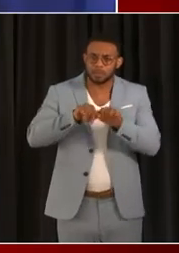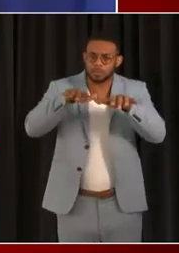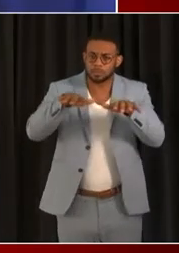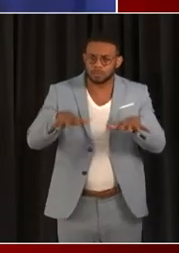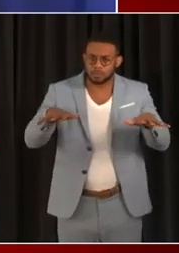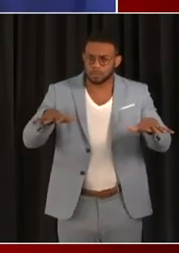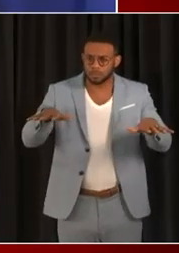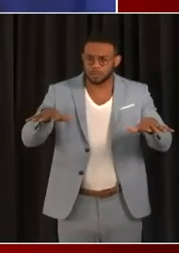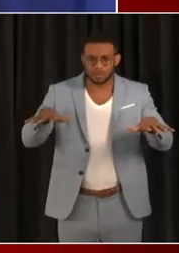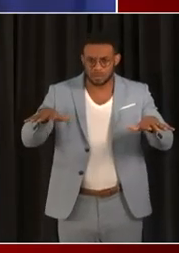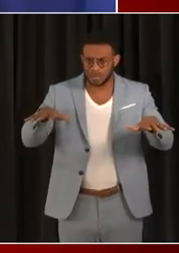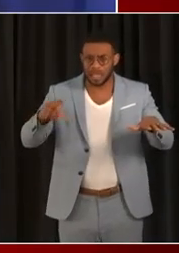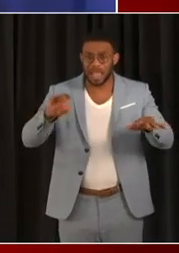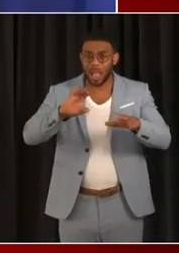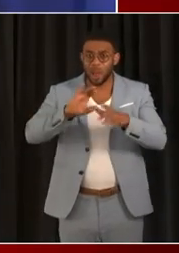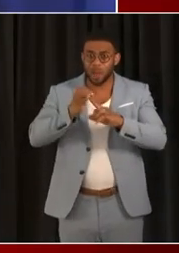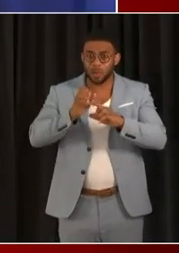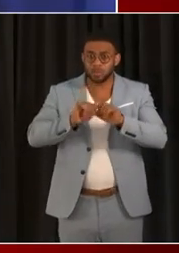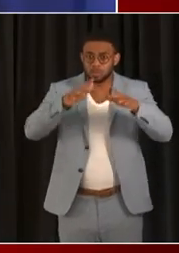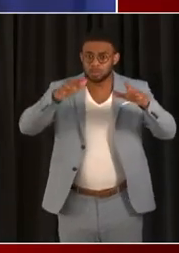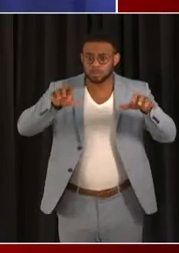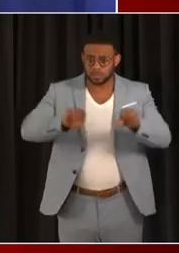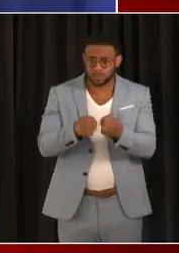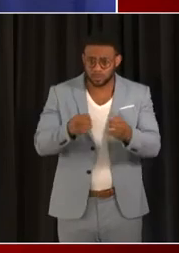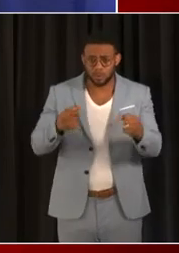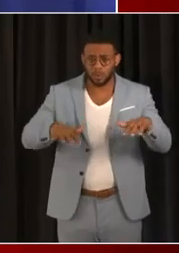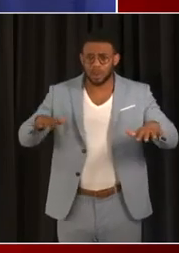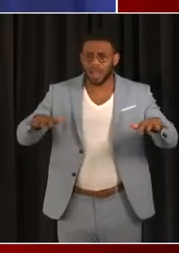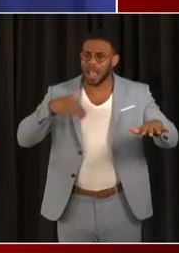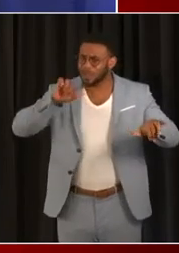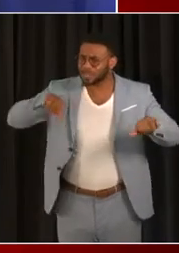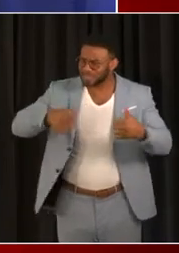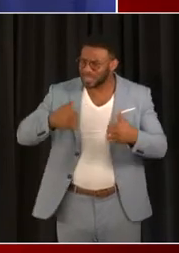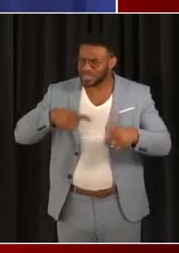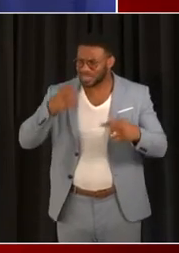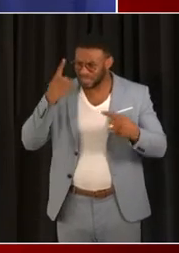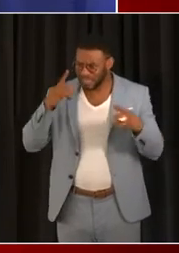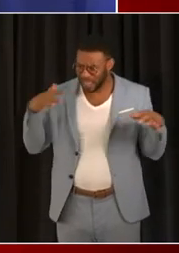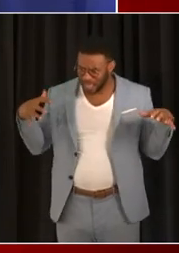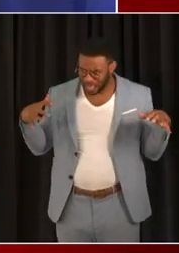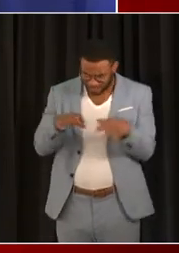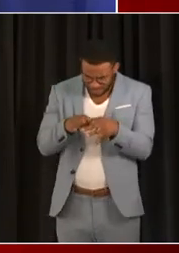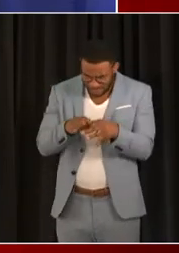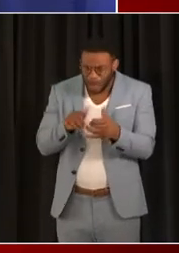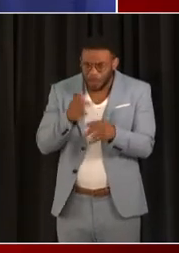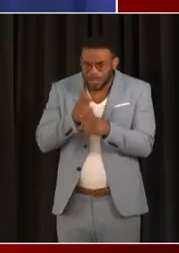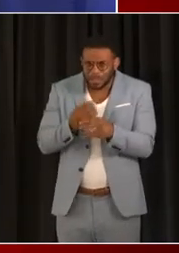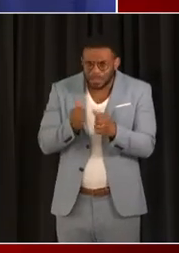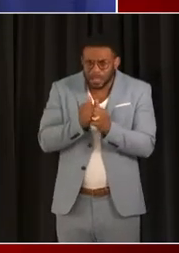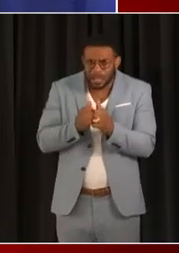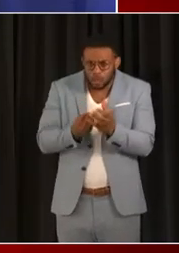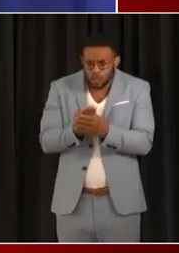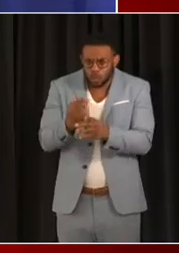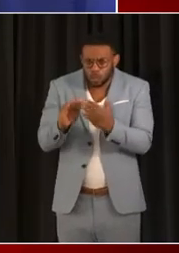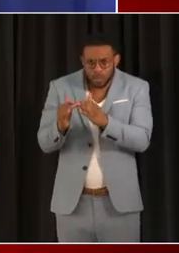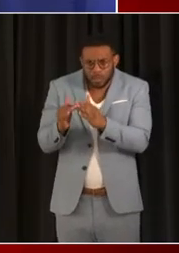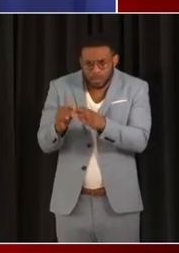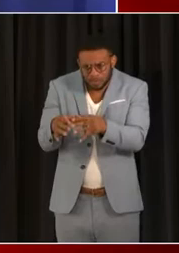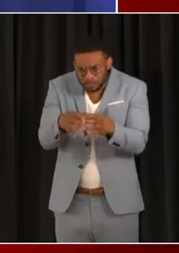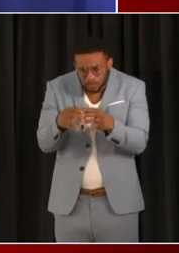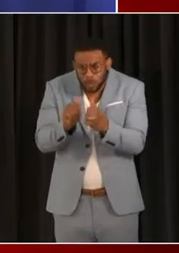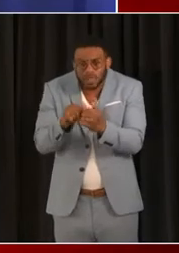also this cultural displacement. And so I would challenge us to think about how we grow